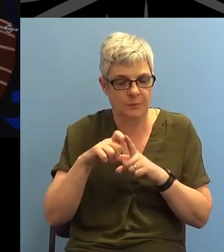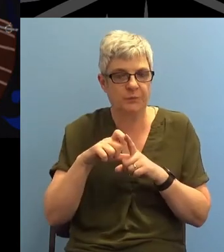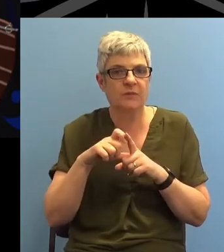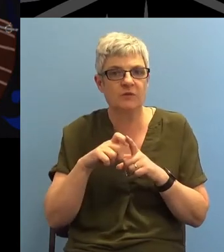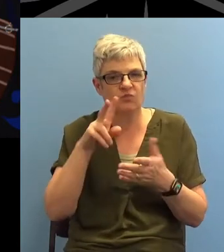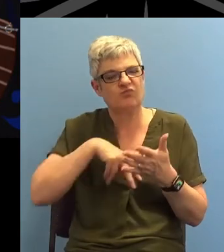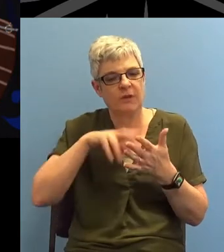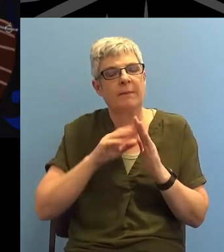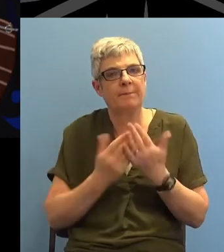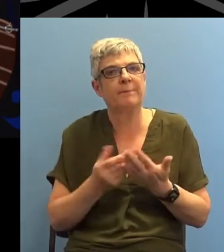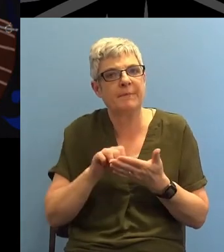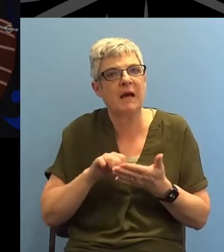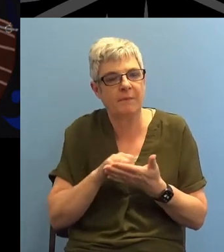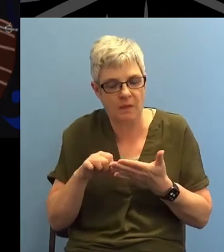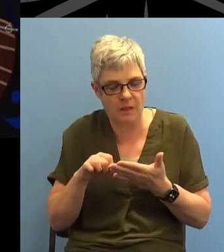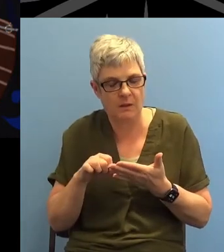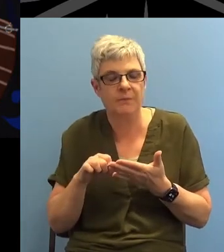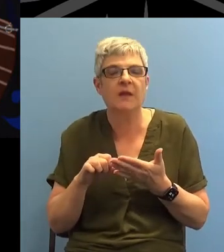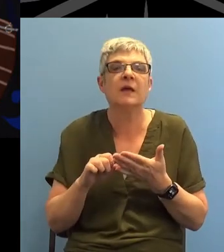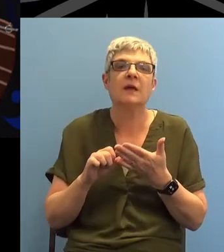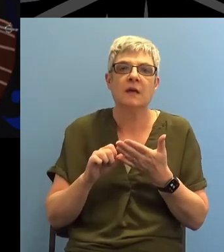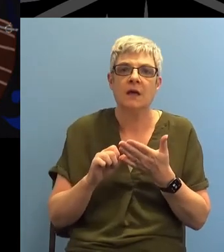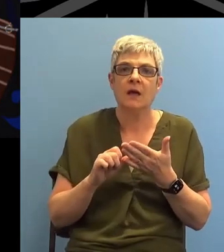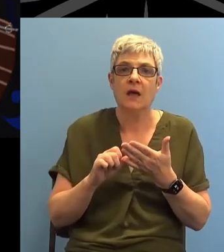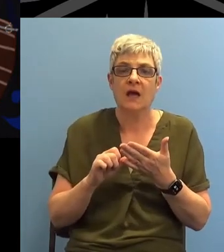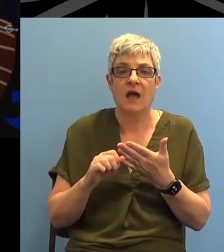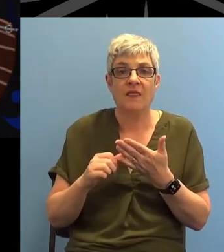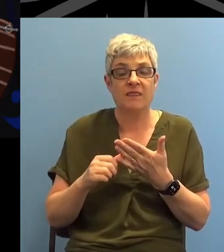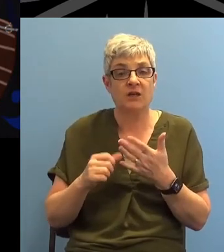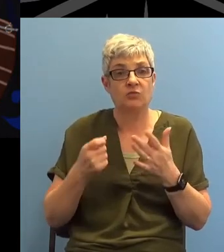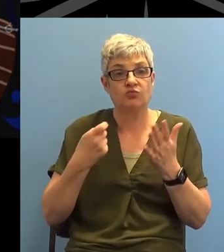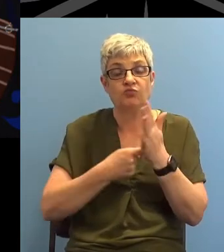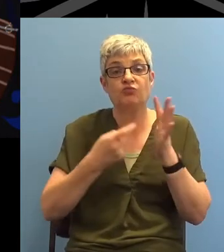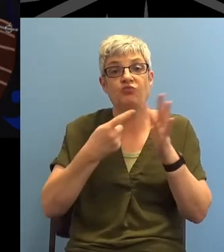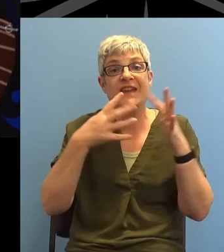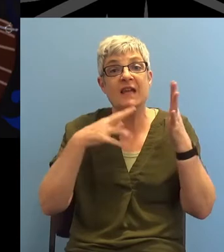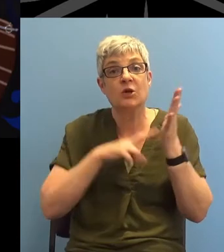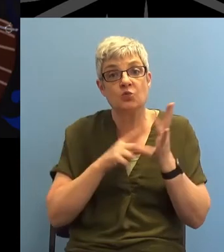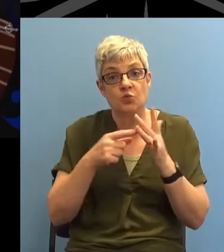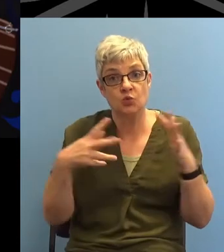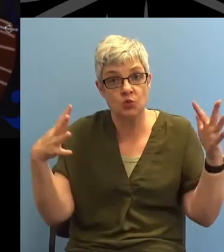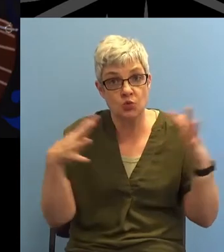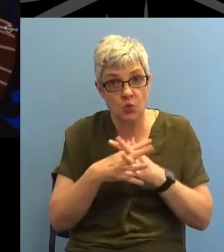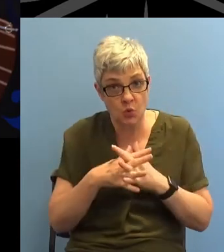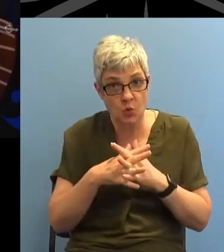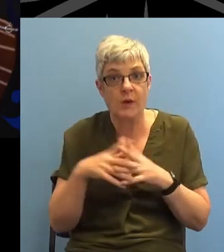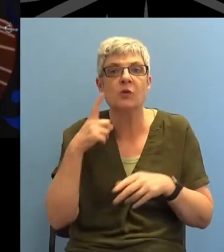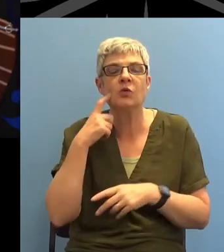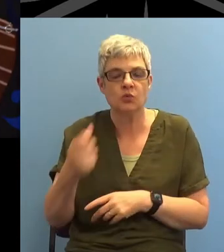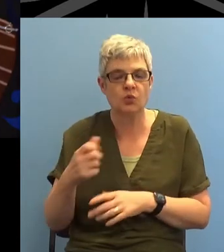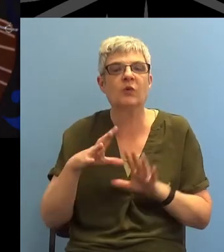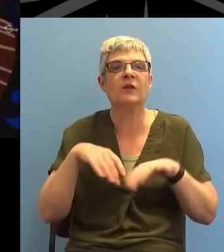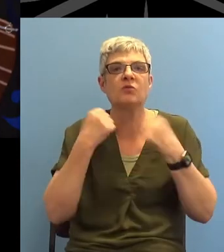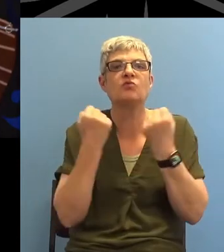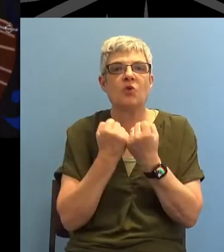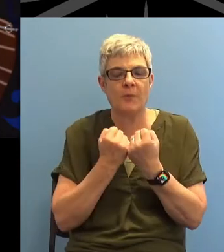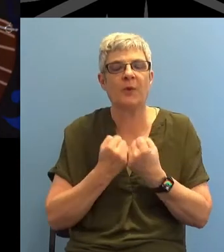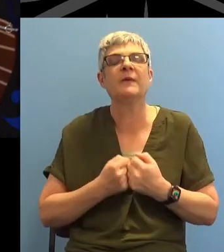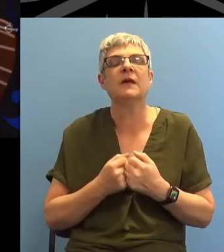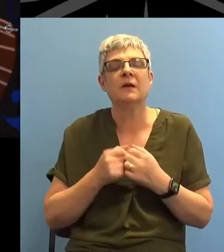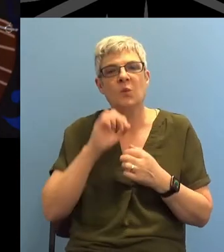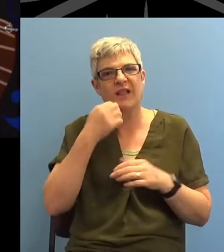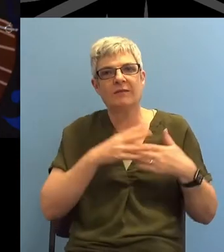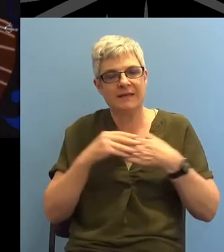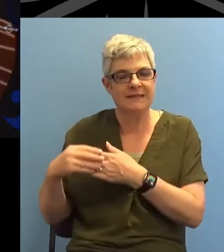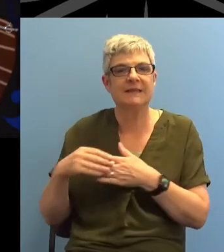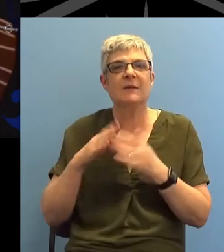doing the Bible reading, and the Renew Youth Group, who are leading the prayers for others. Alison Ross